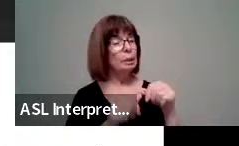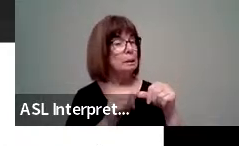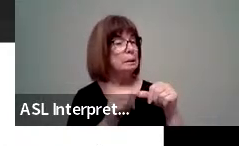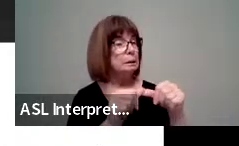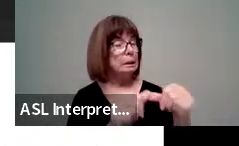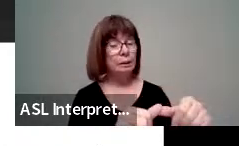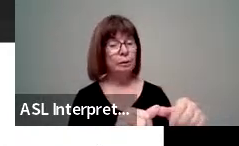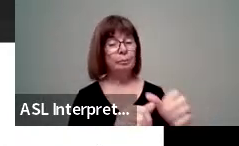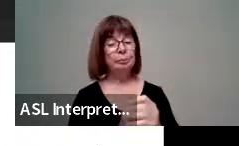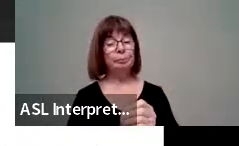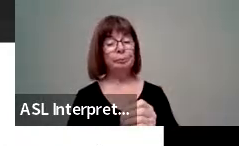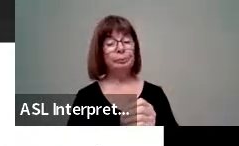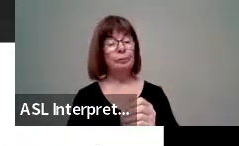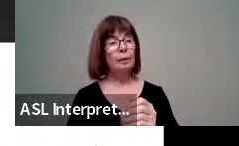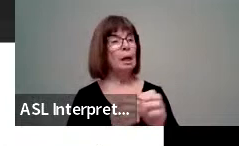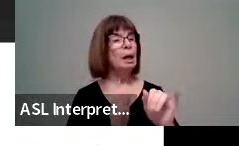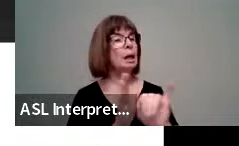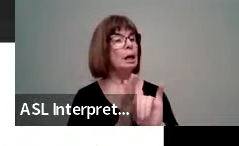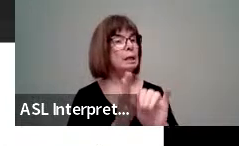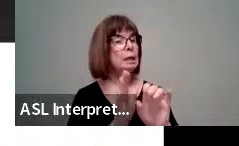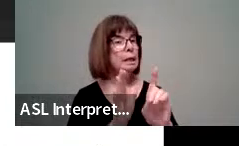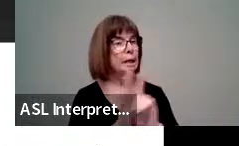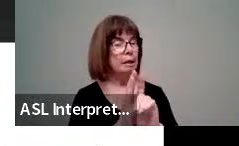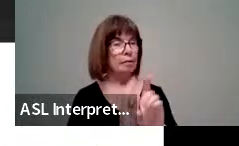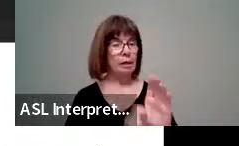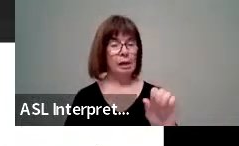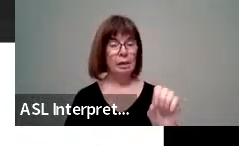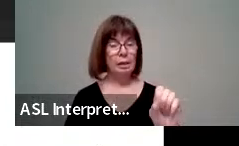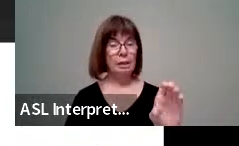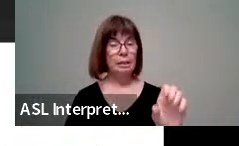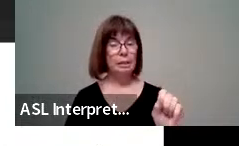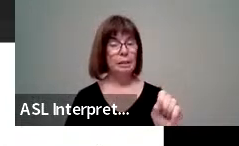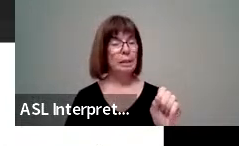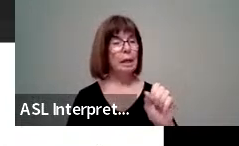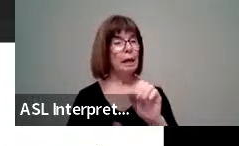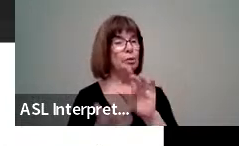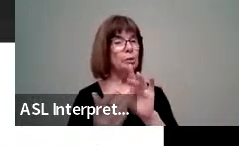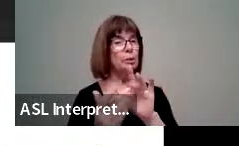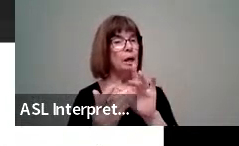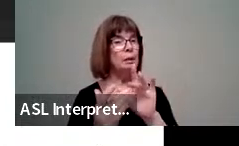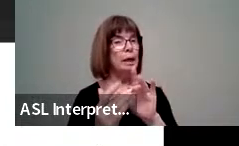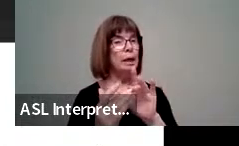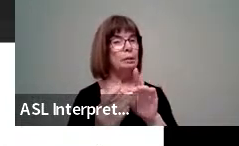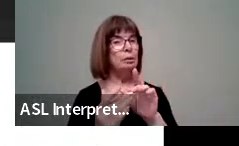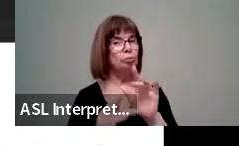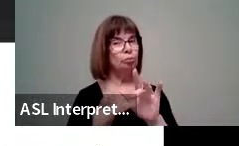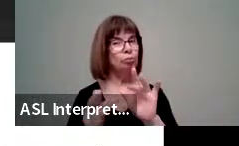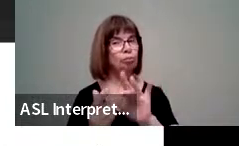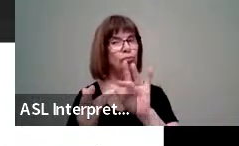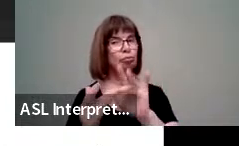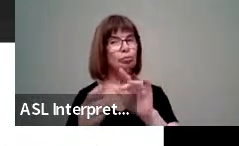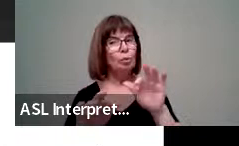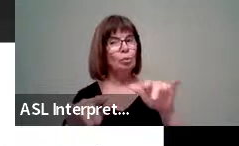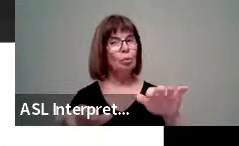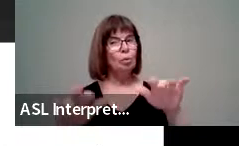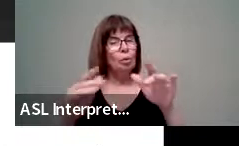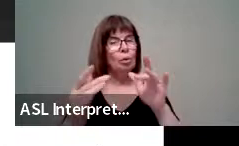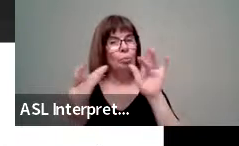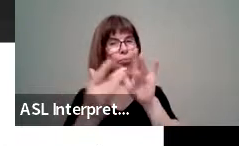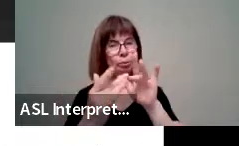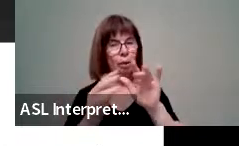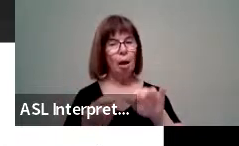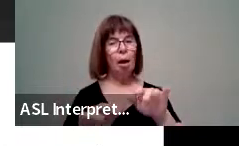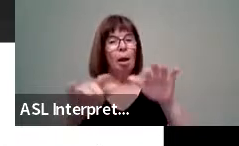continuing to identify cases and do contact tracing. We are ensuring our